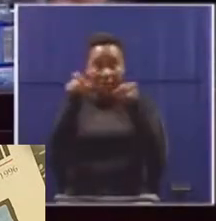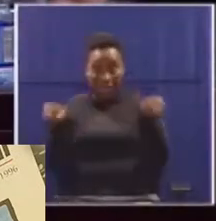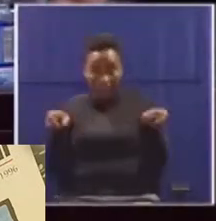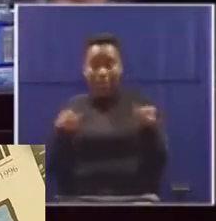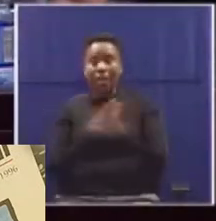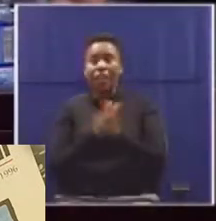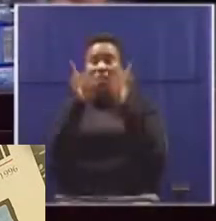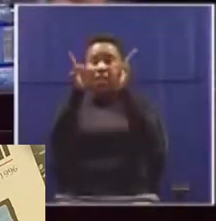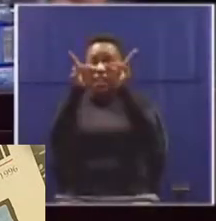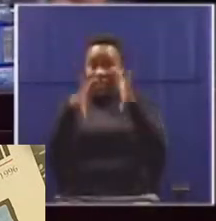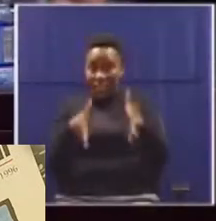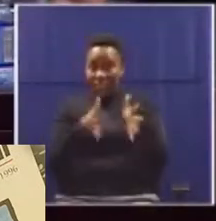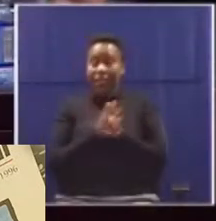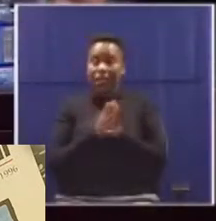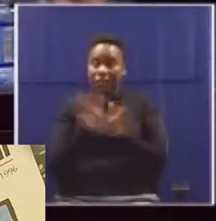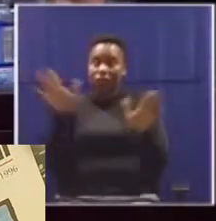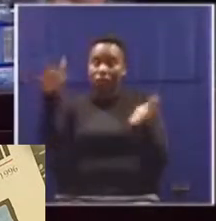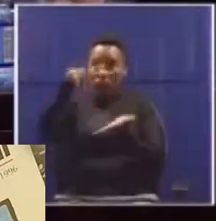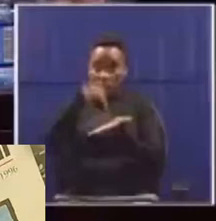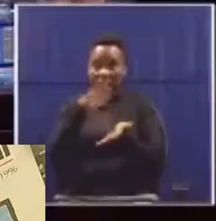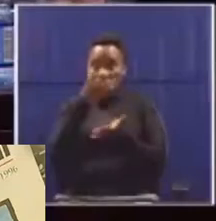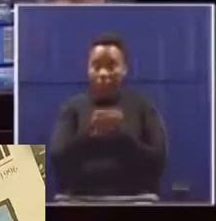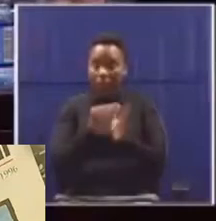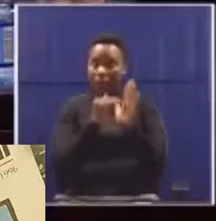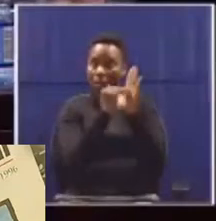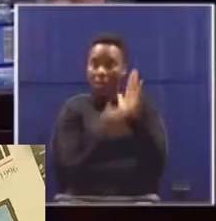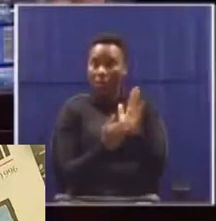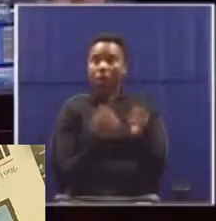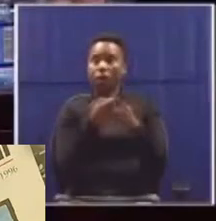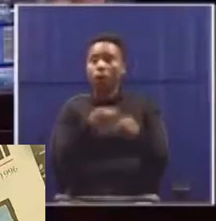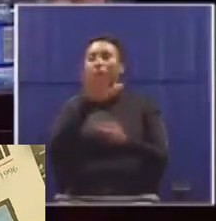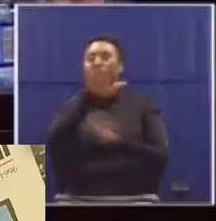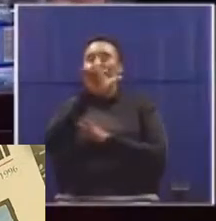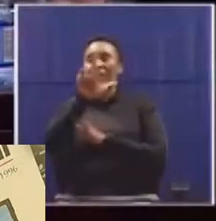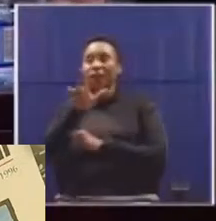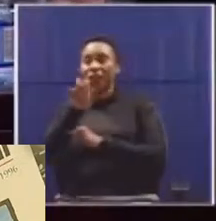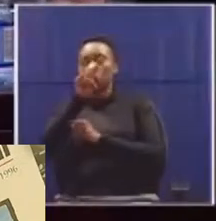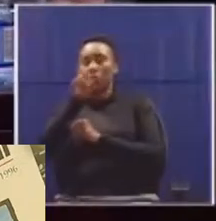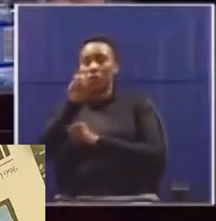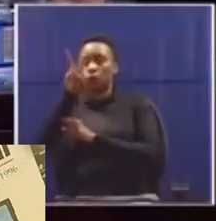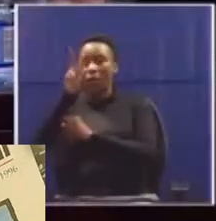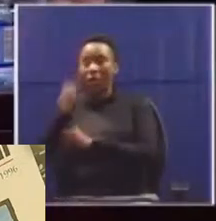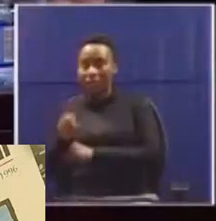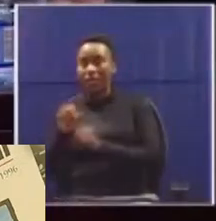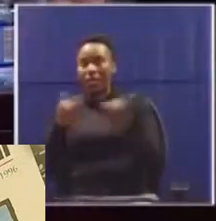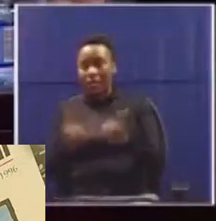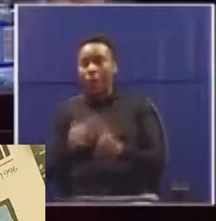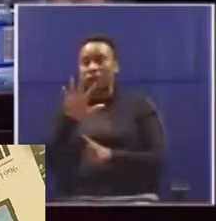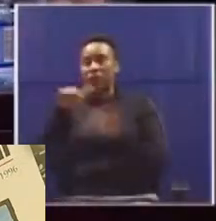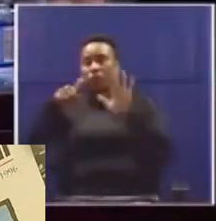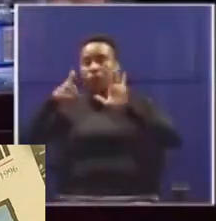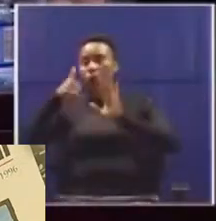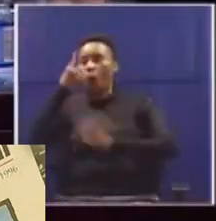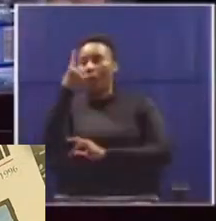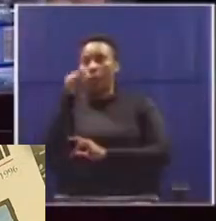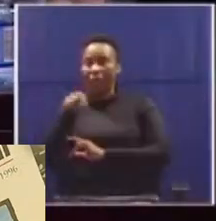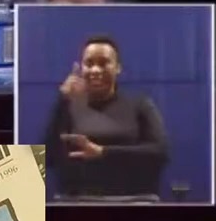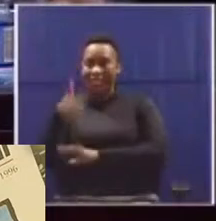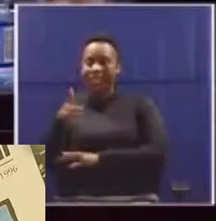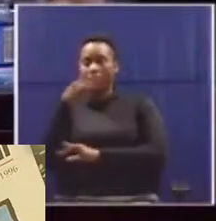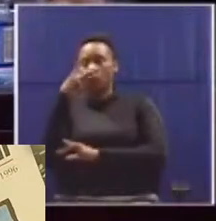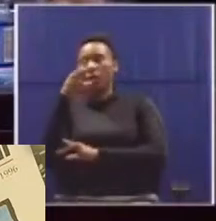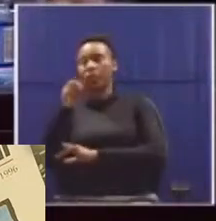a directorship decrease from 57 to in 2020 to 51.6 in 2021